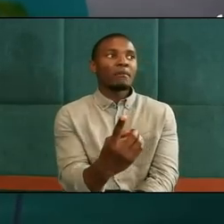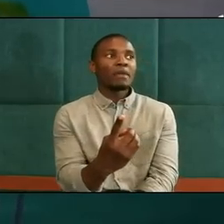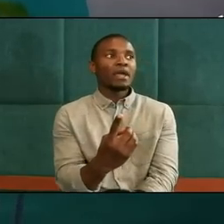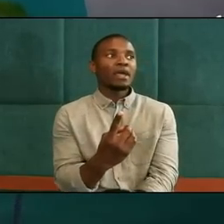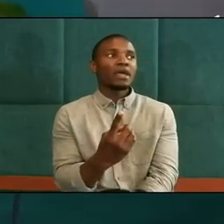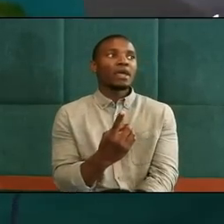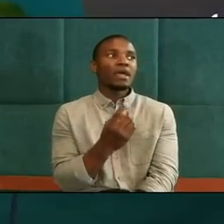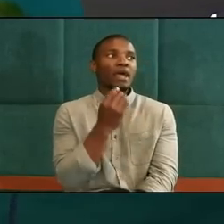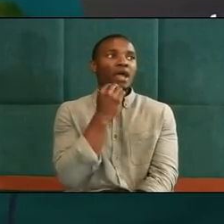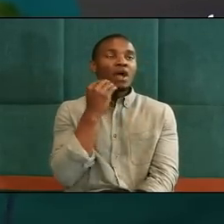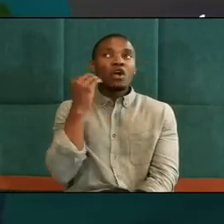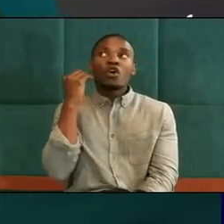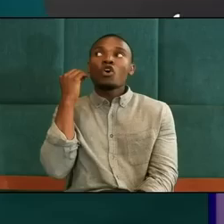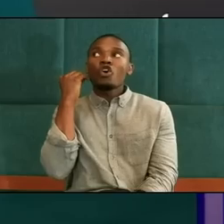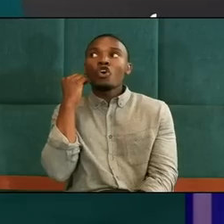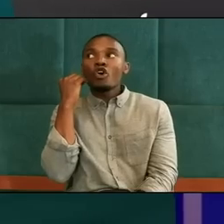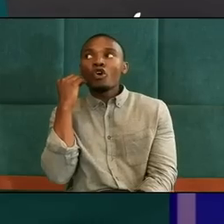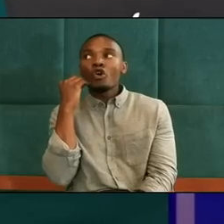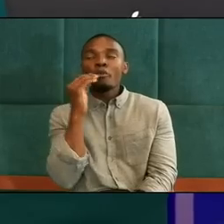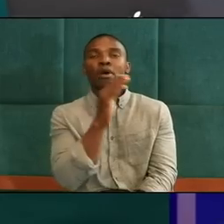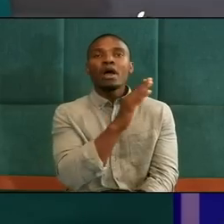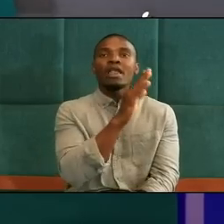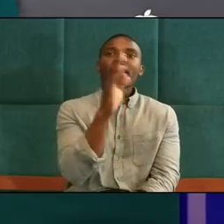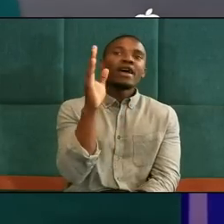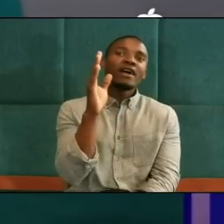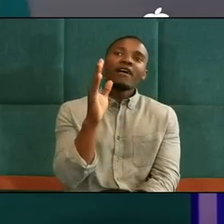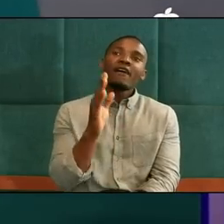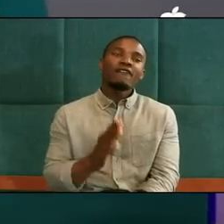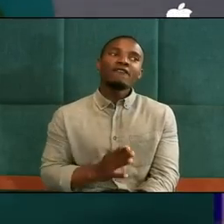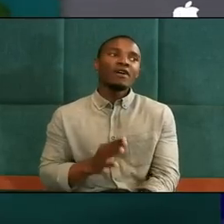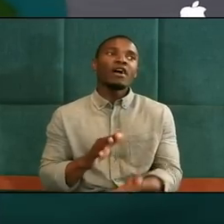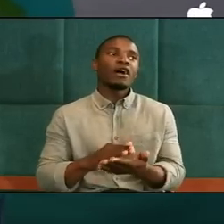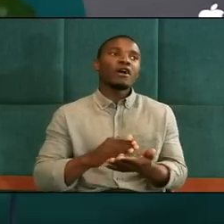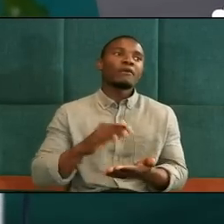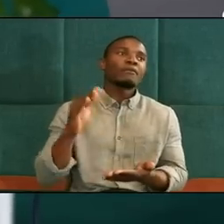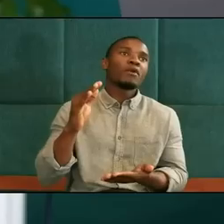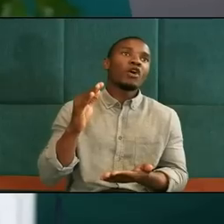Come. Oh, come. God bless you for the children who are coming. God bless you.